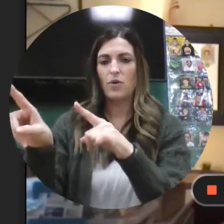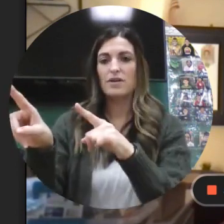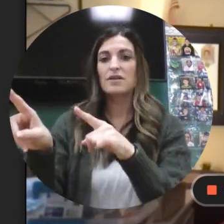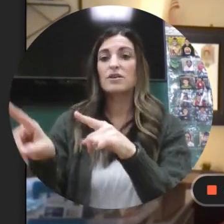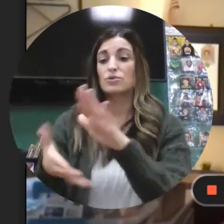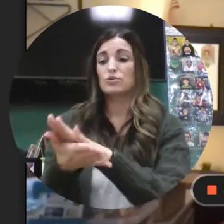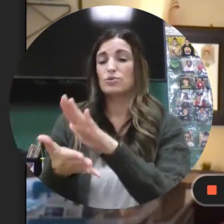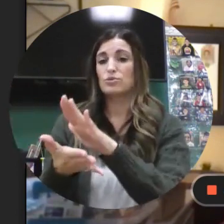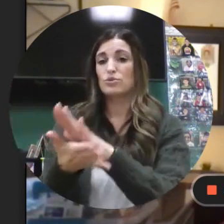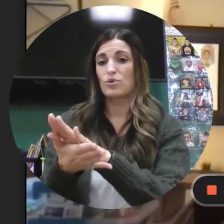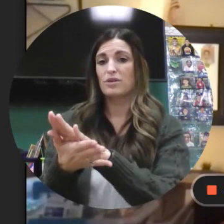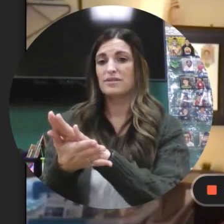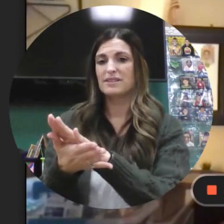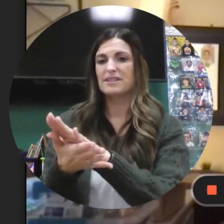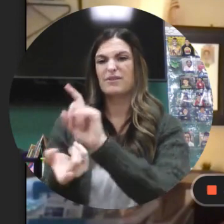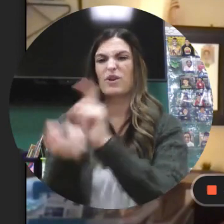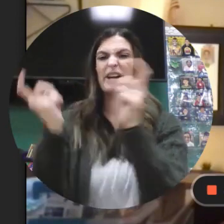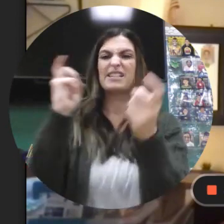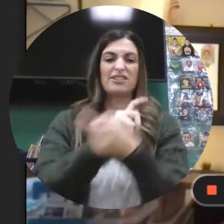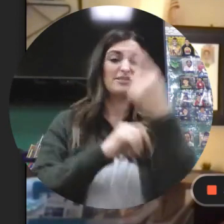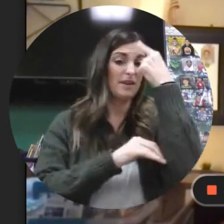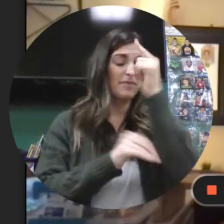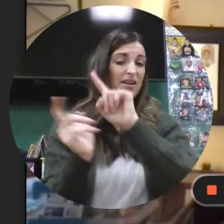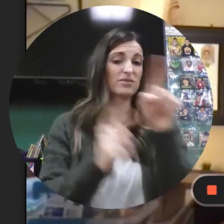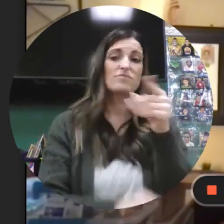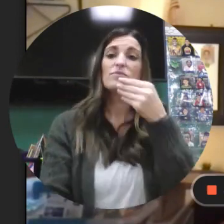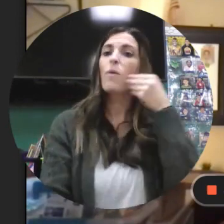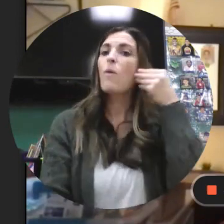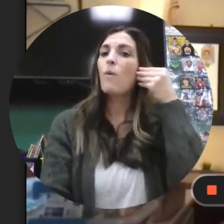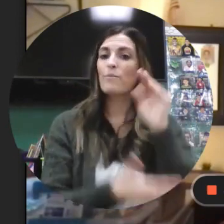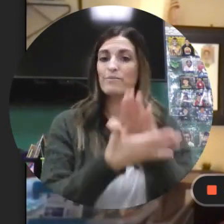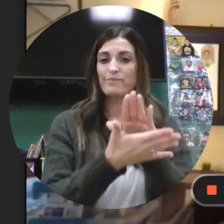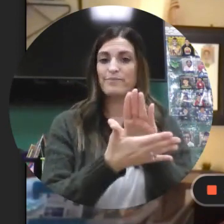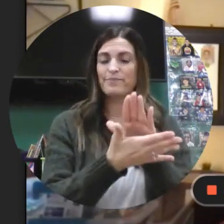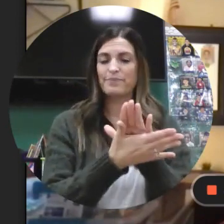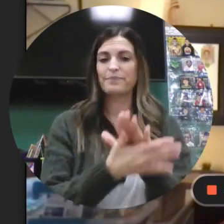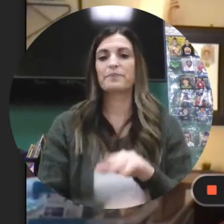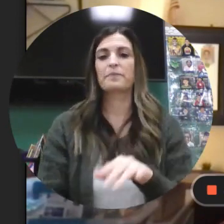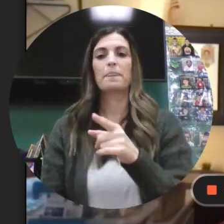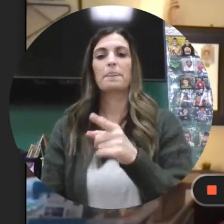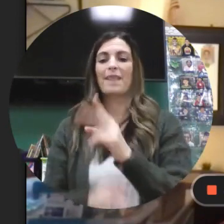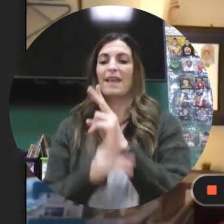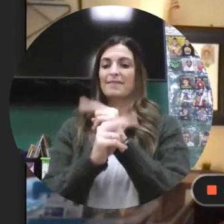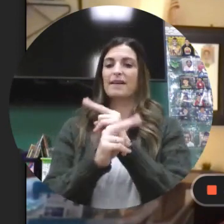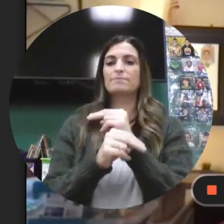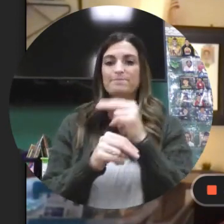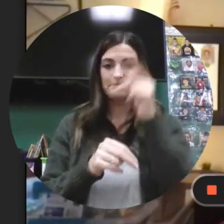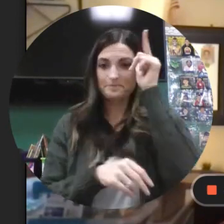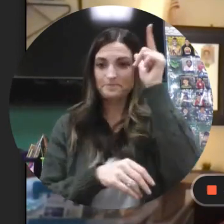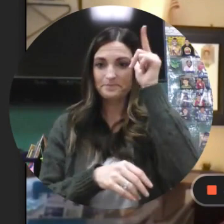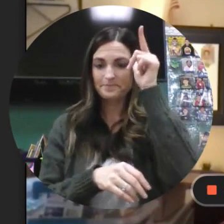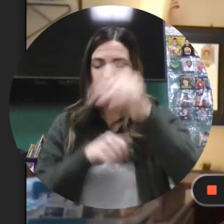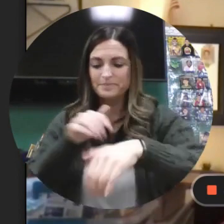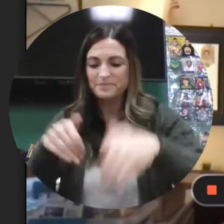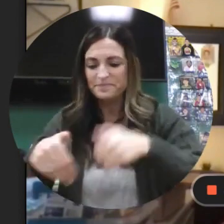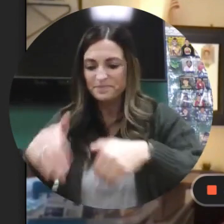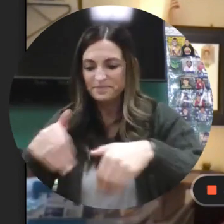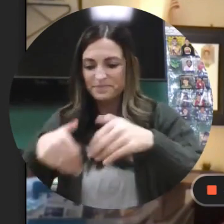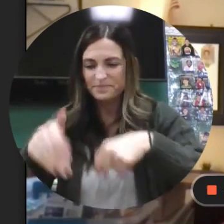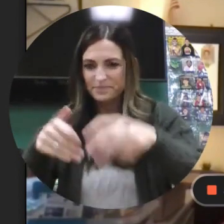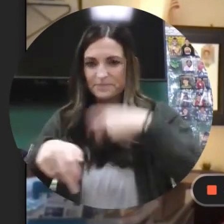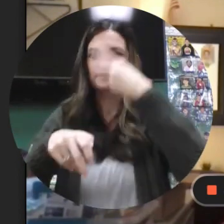homeschooling. Lappy hopped over to a sweatshirt I'd left on the floor and dug at it until it was bunched up like a nest. Then he flopped on